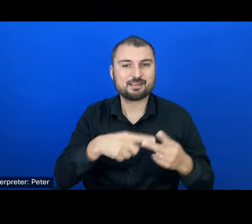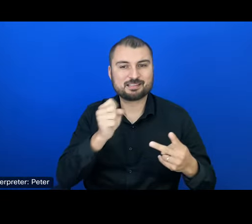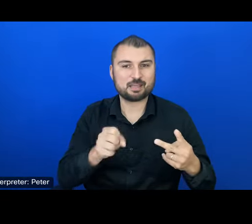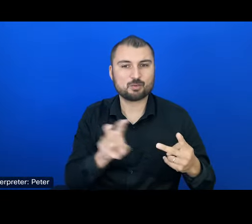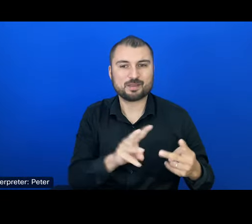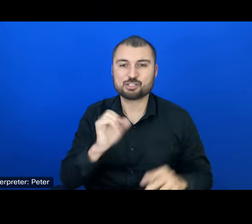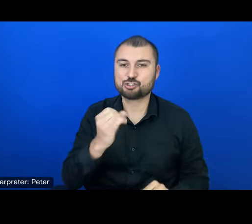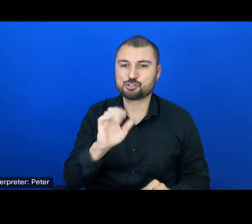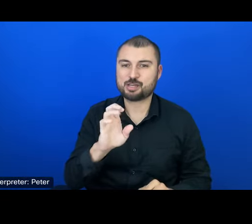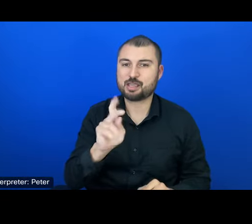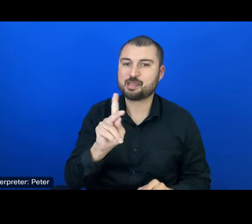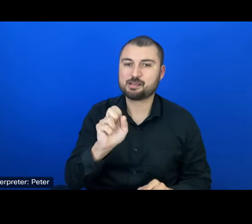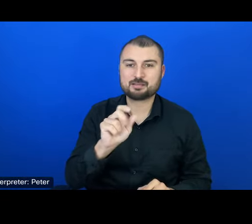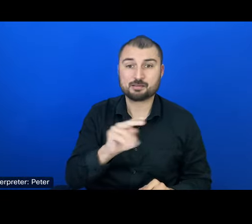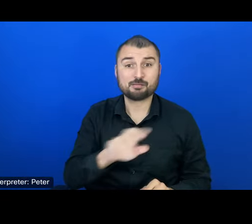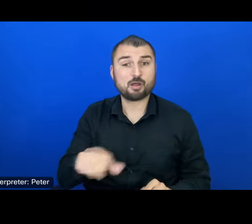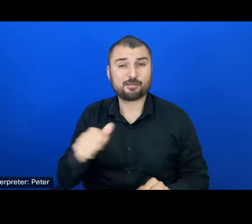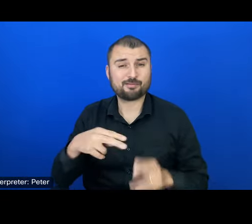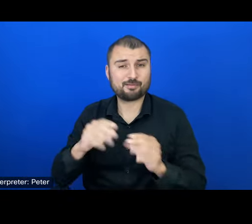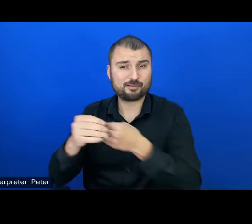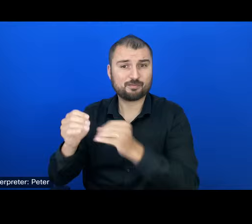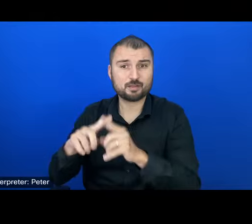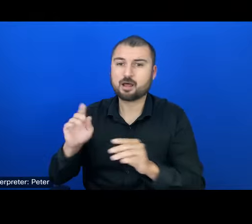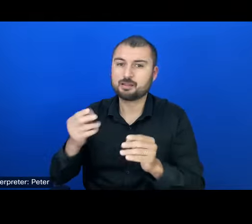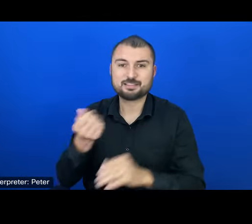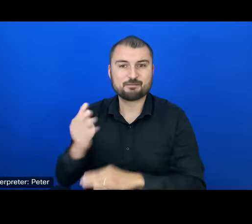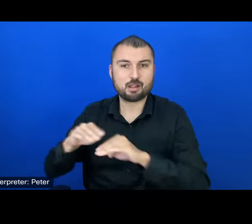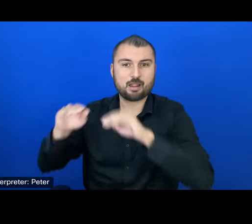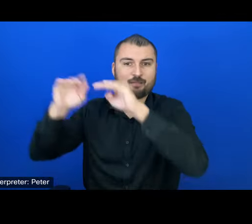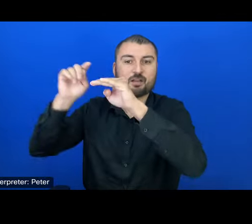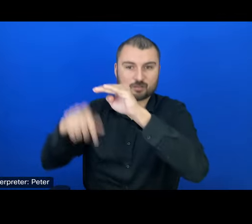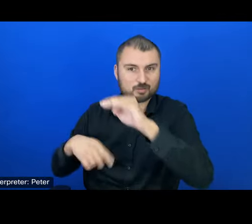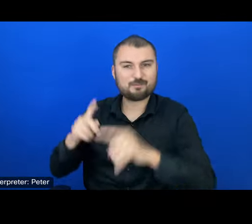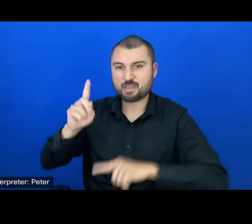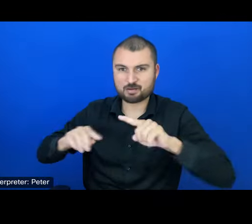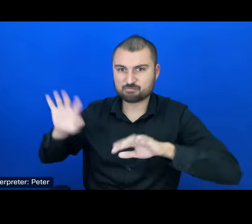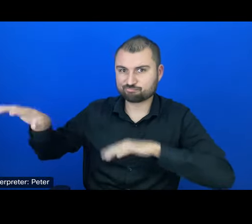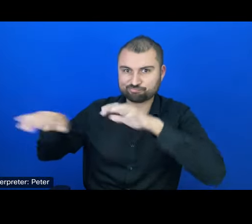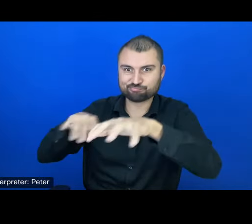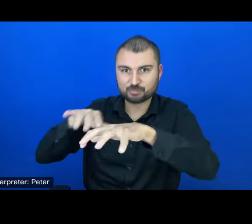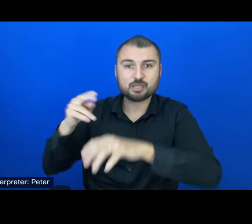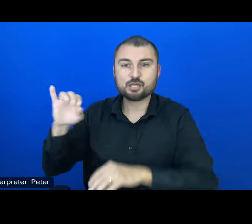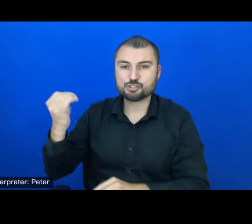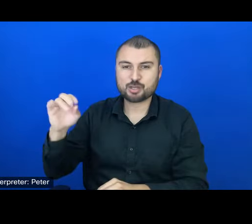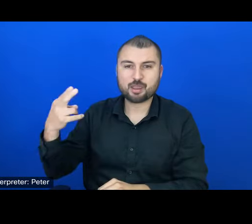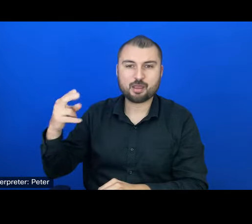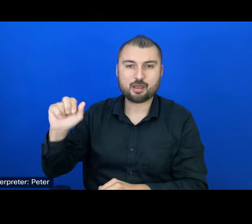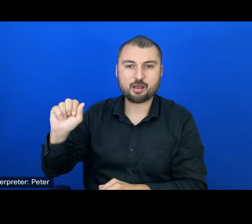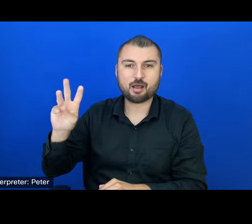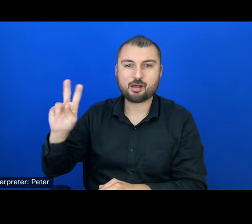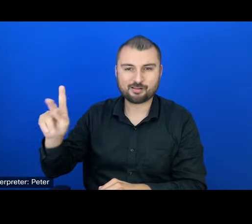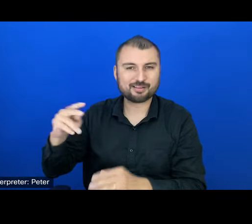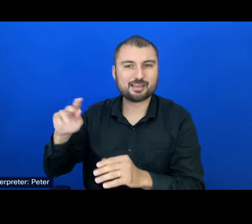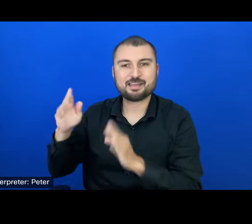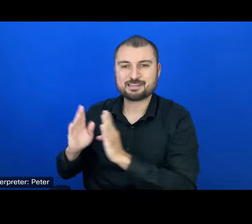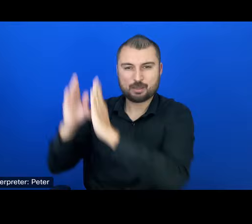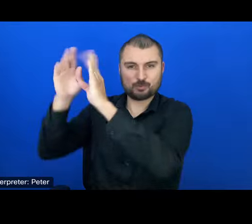and other offices are located on multiple levels in various configurations in the Jayhawk Tower just across the